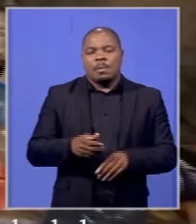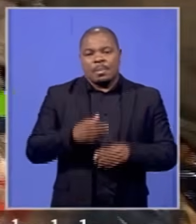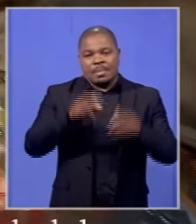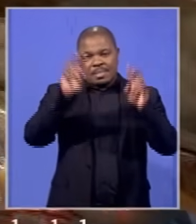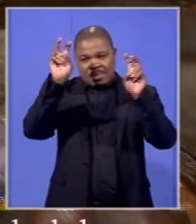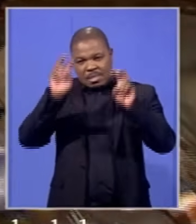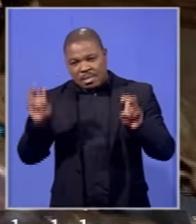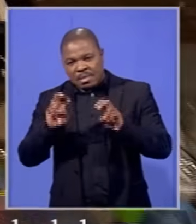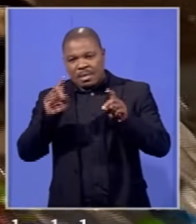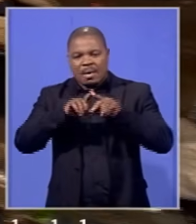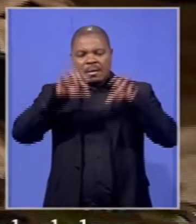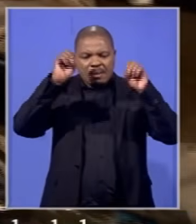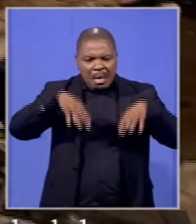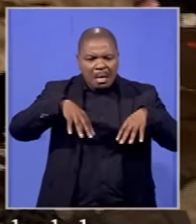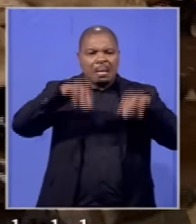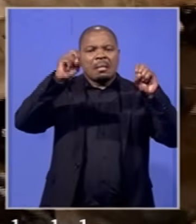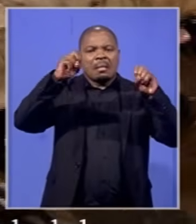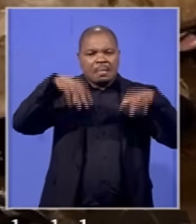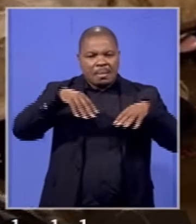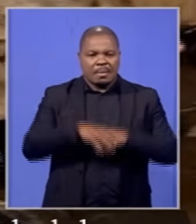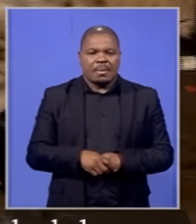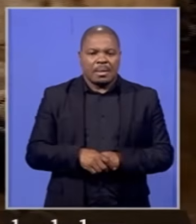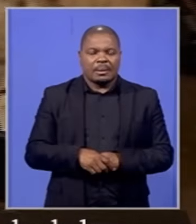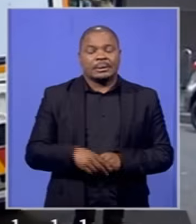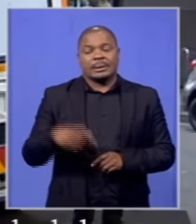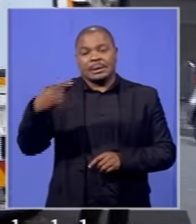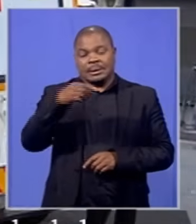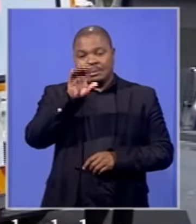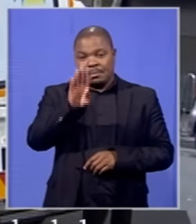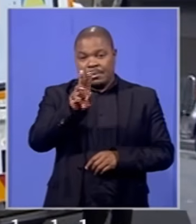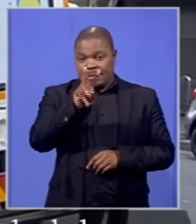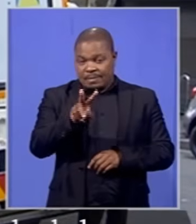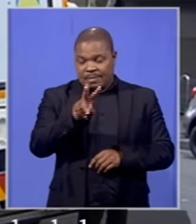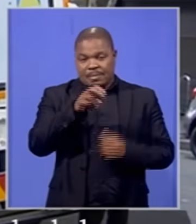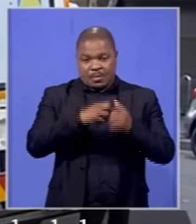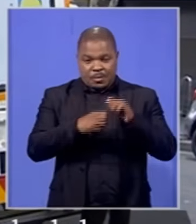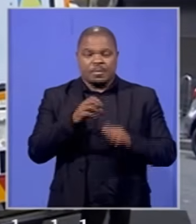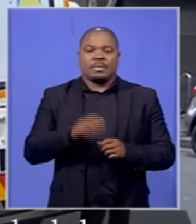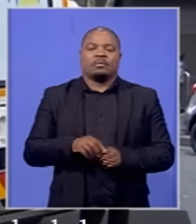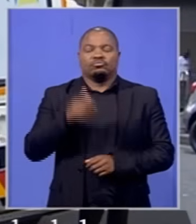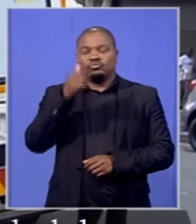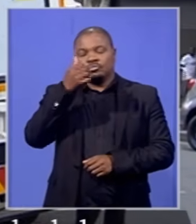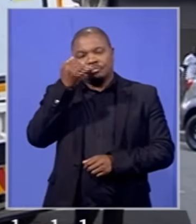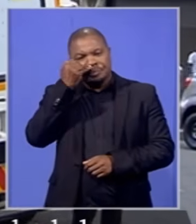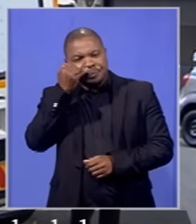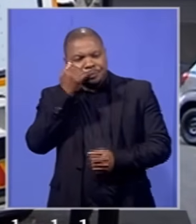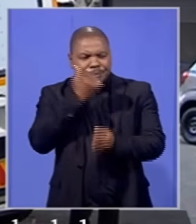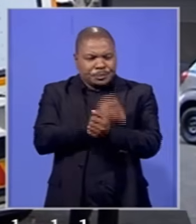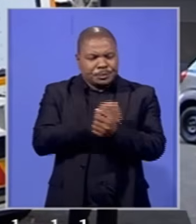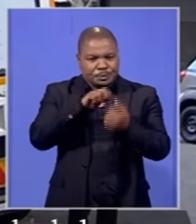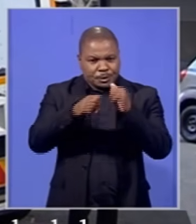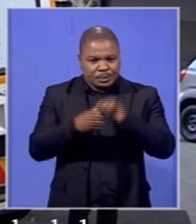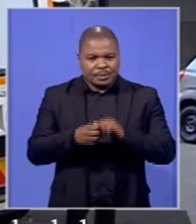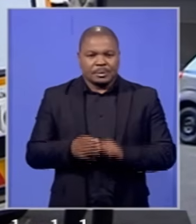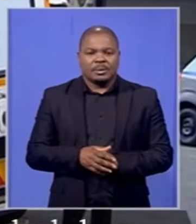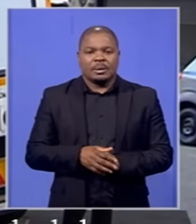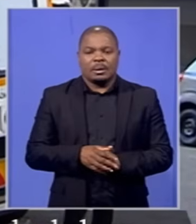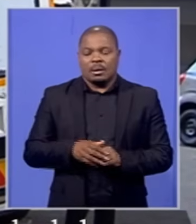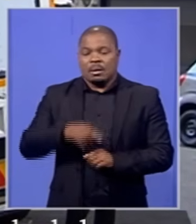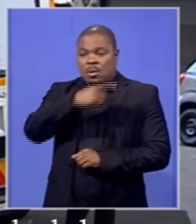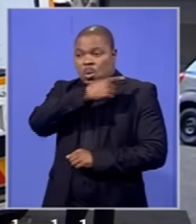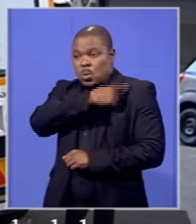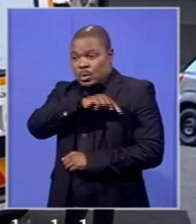electricity and load reduction, gender-based violence, drug abuse, services at our